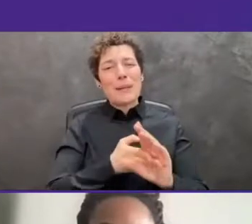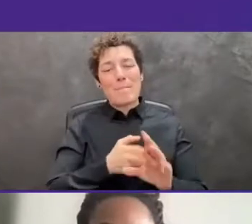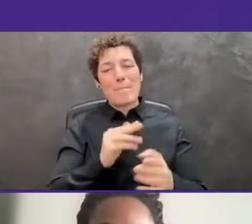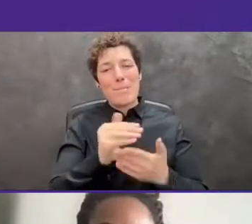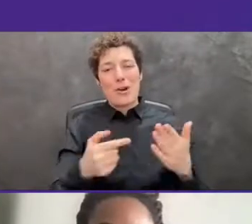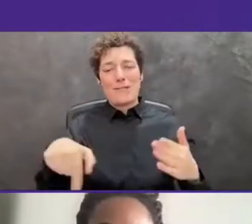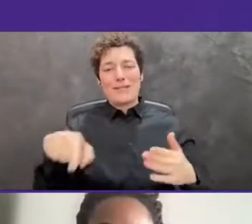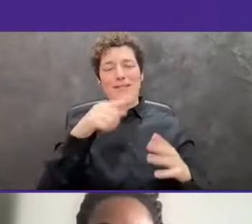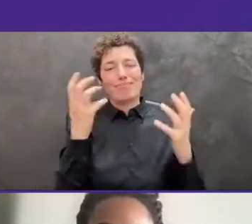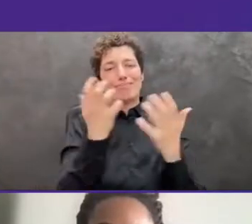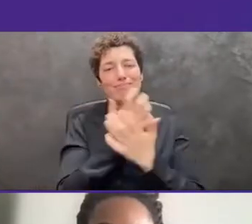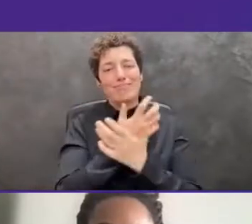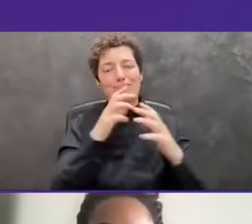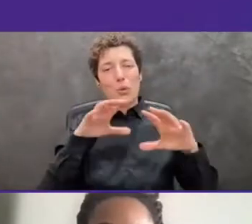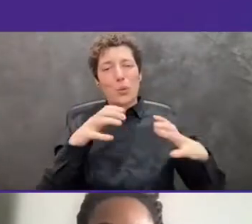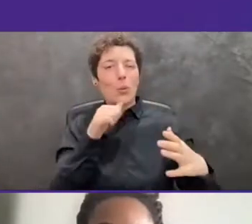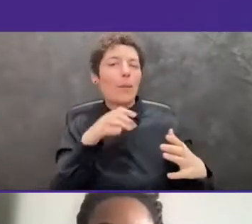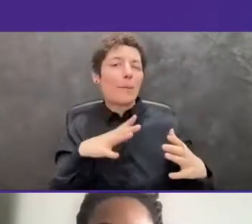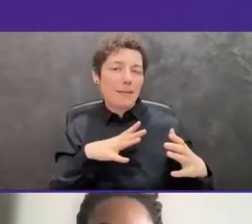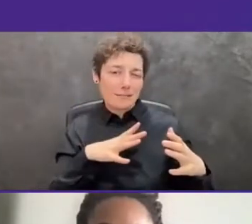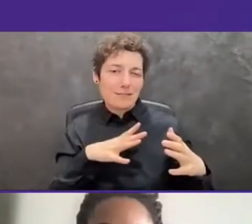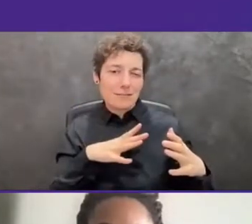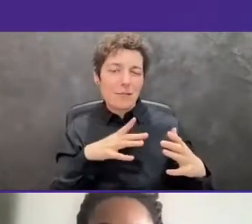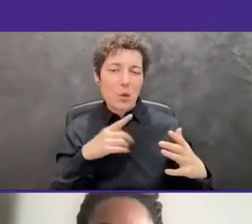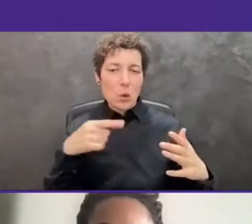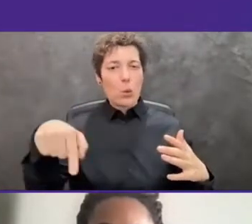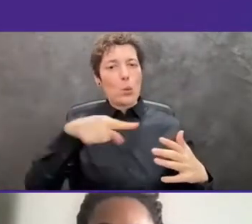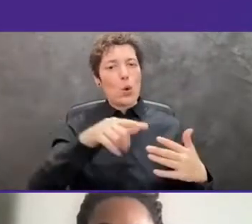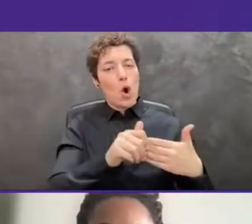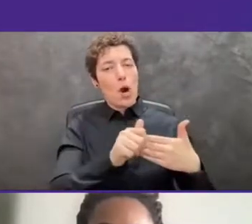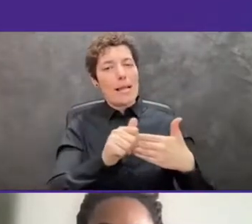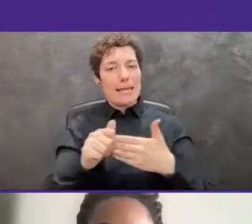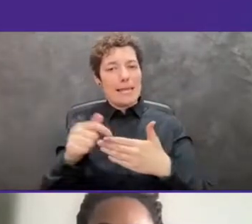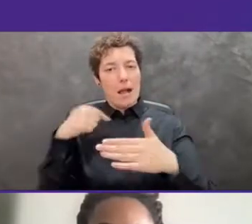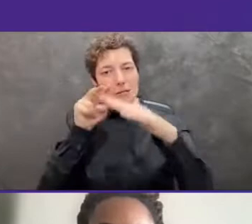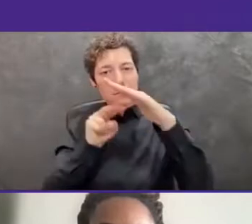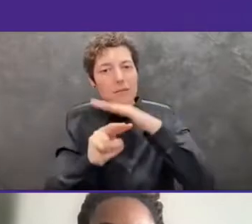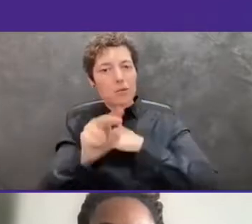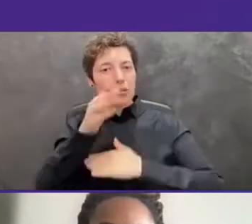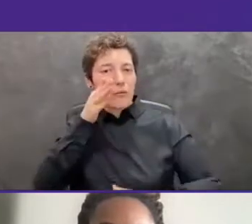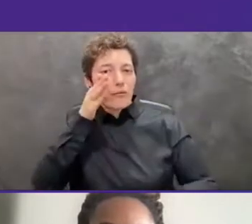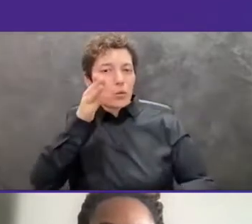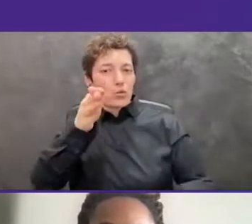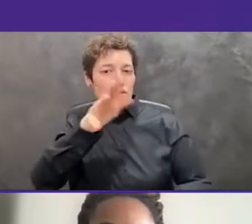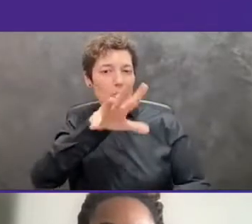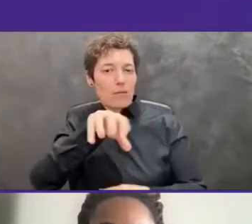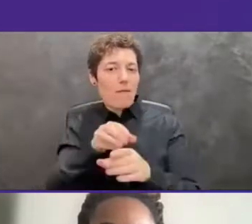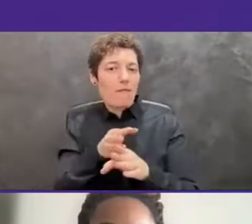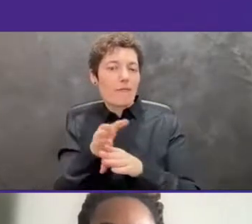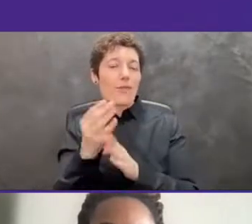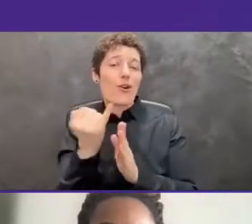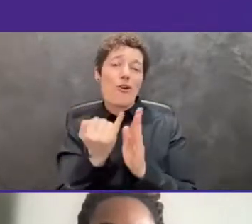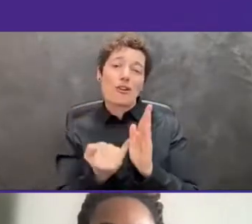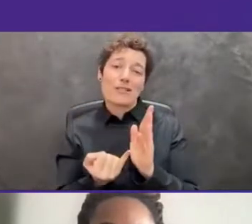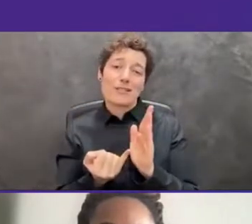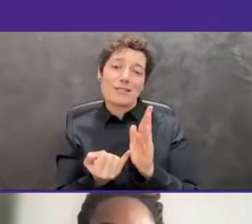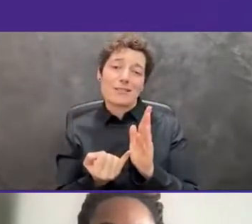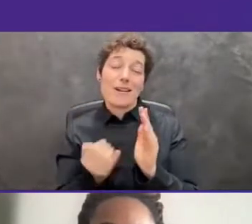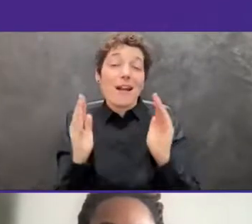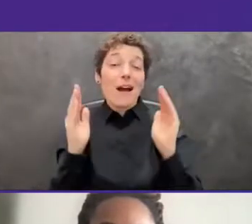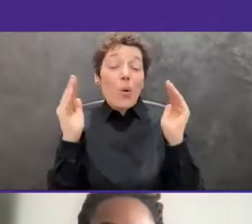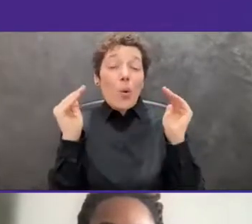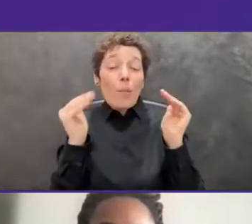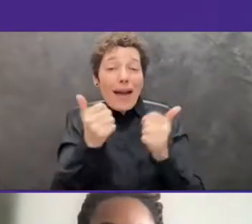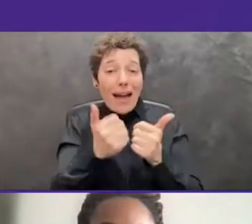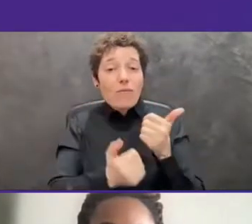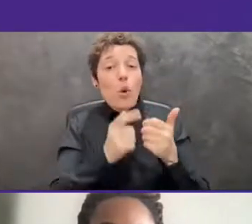women who are leading us into the future of the arts. And I hope that everyone who's